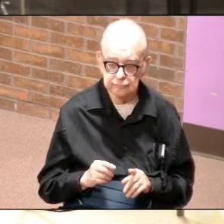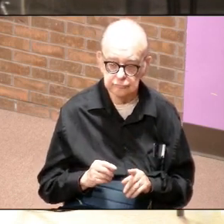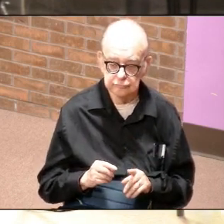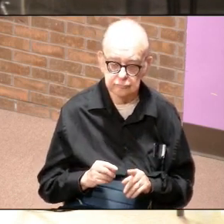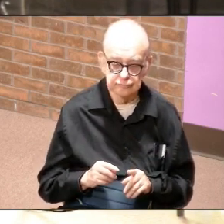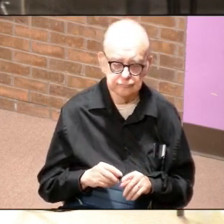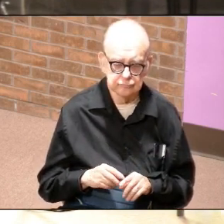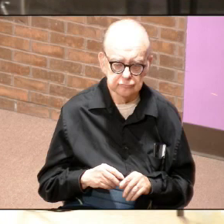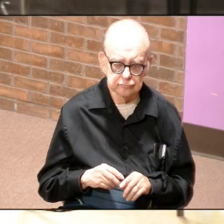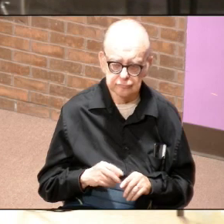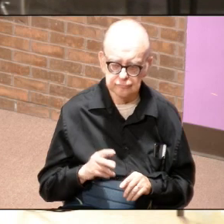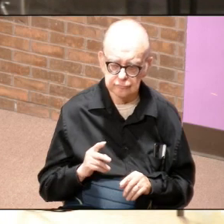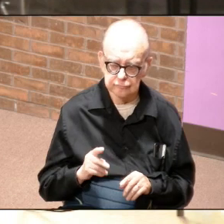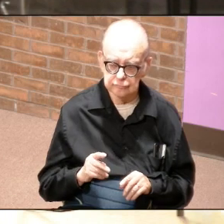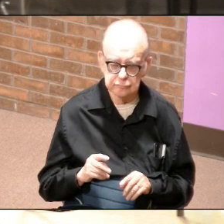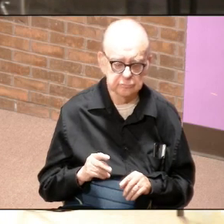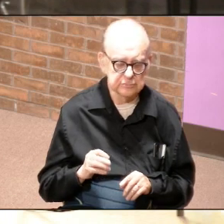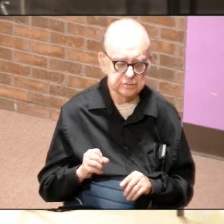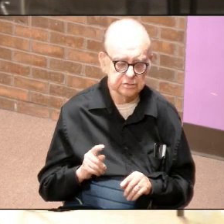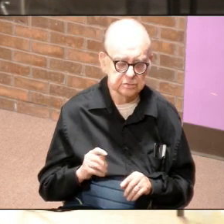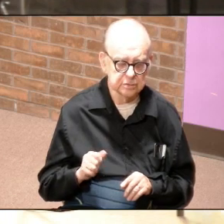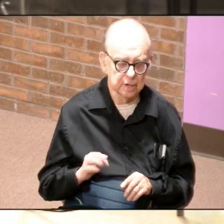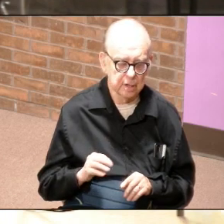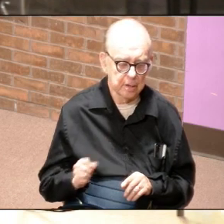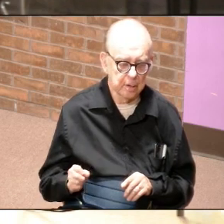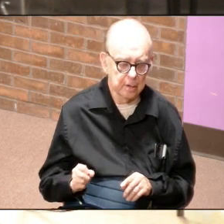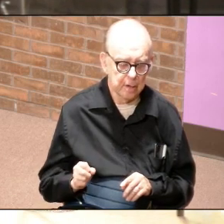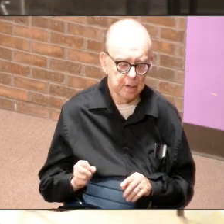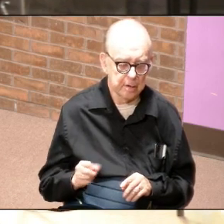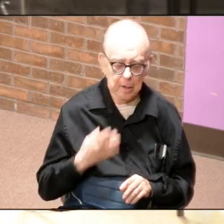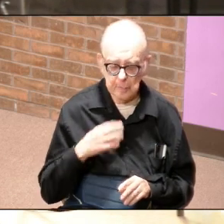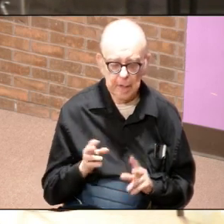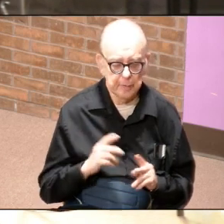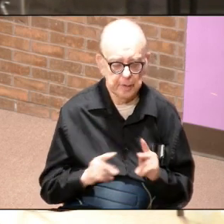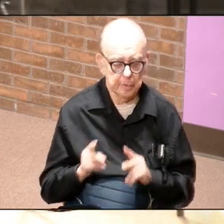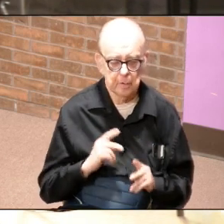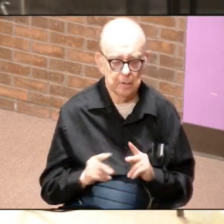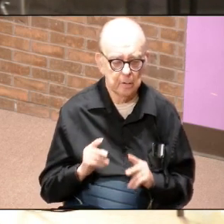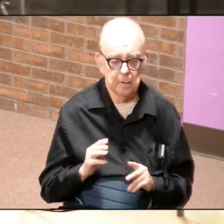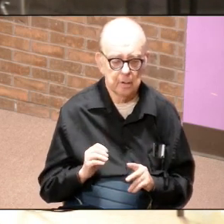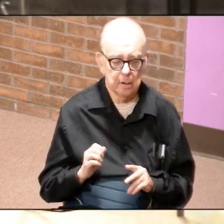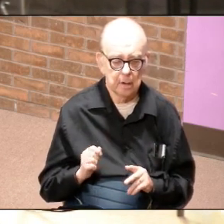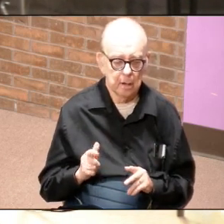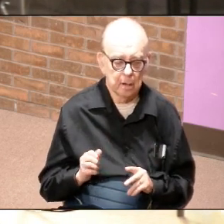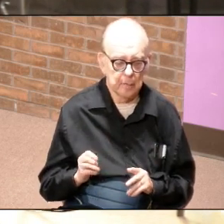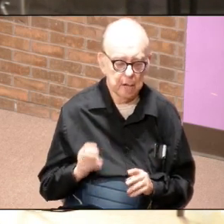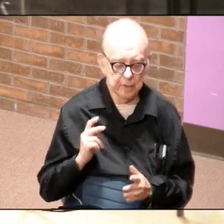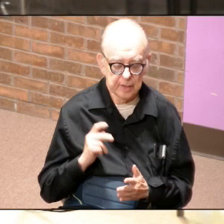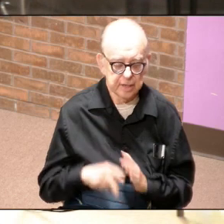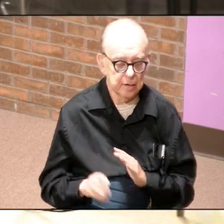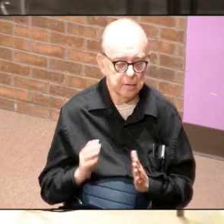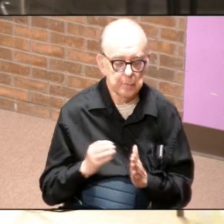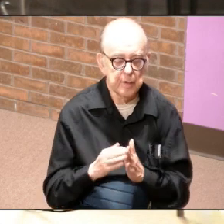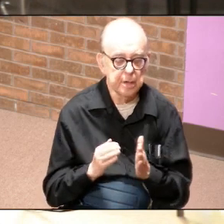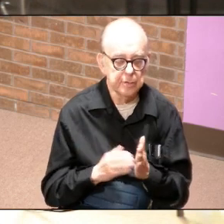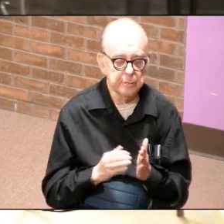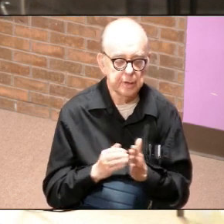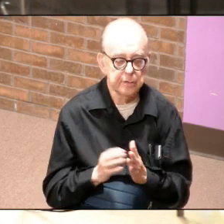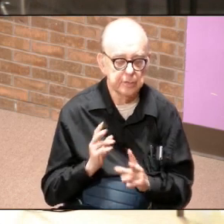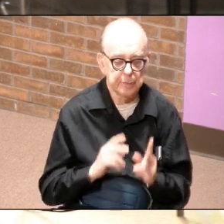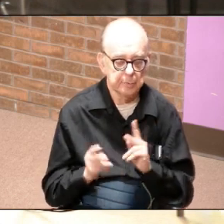Pol Pot. You had Stalin. You have Mao, who killed millions and millions of people.